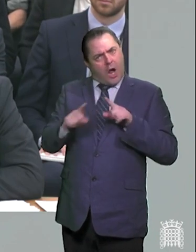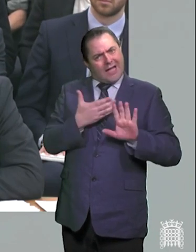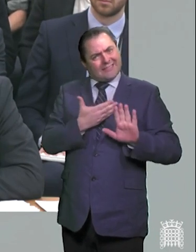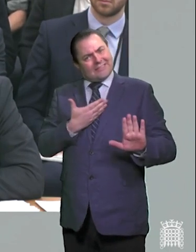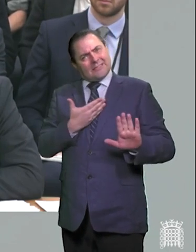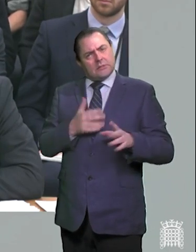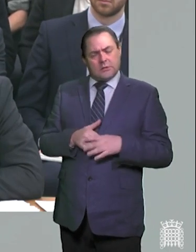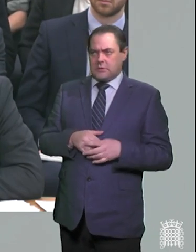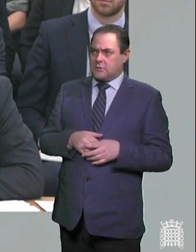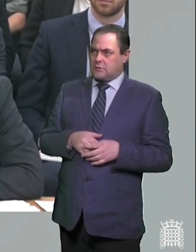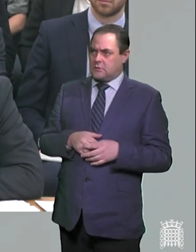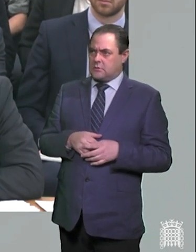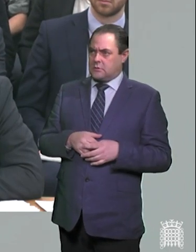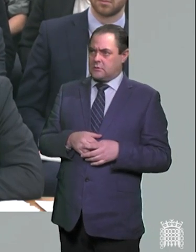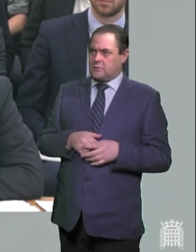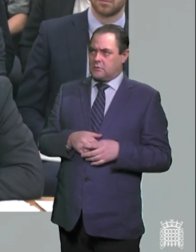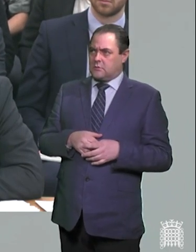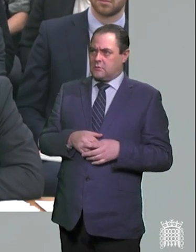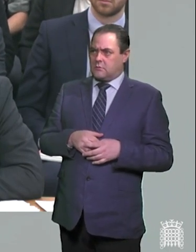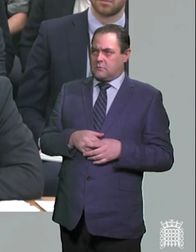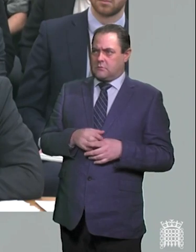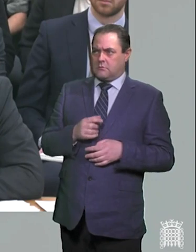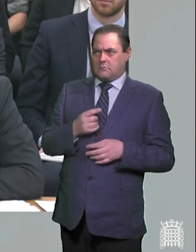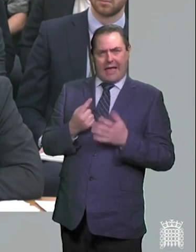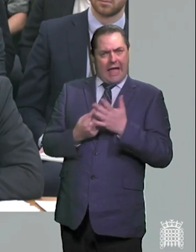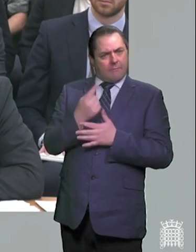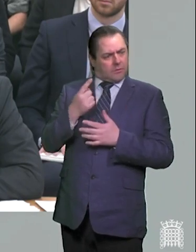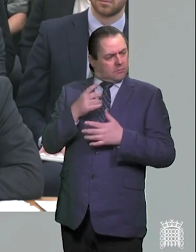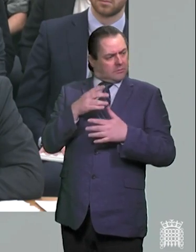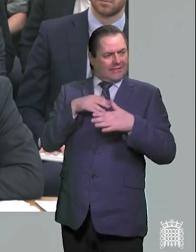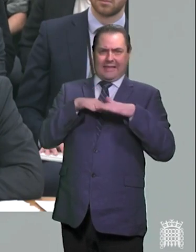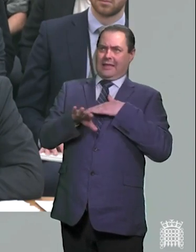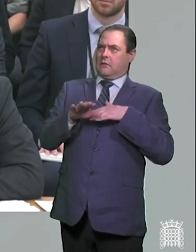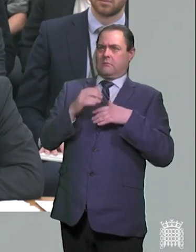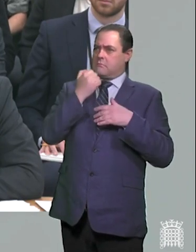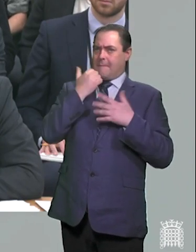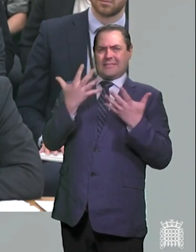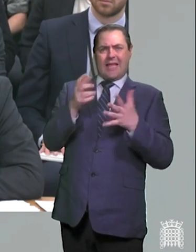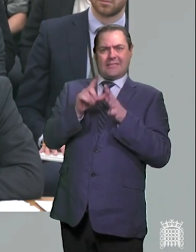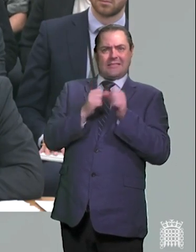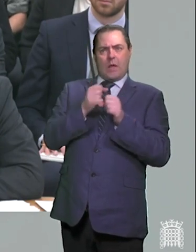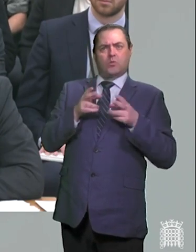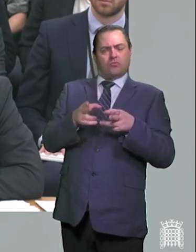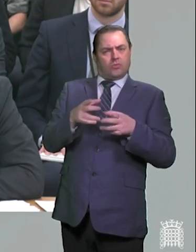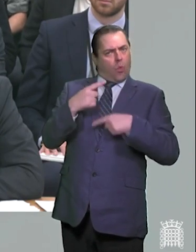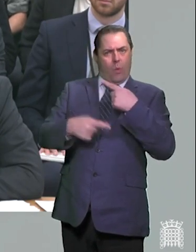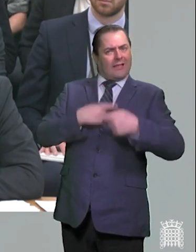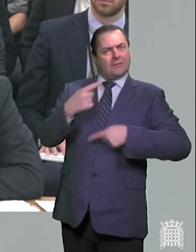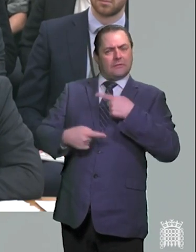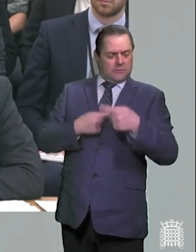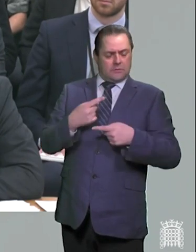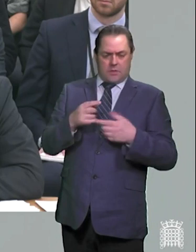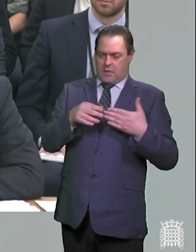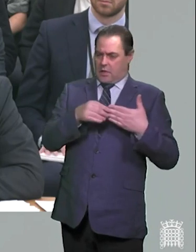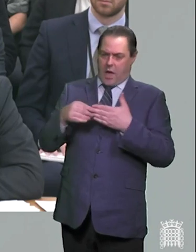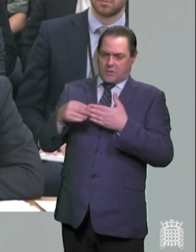distance themselves socially from each other, and that happened the whole time in number 10. Actually, I think that the guidance